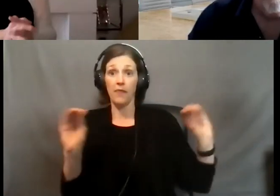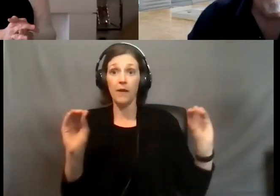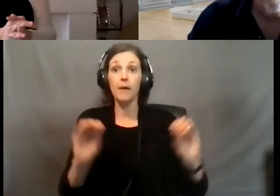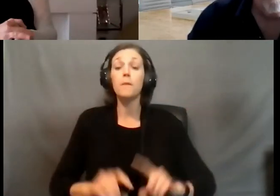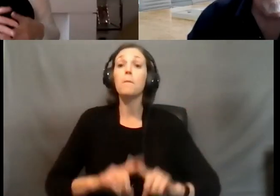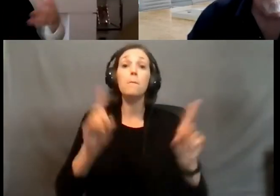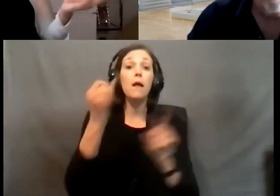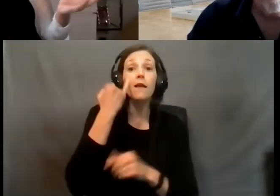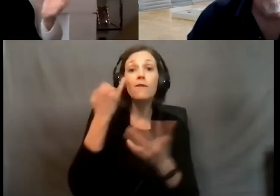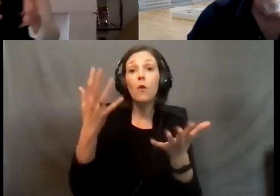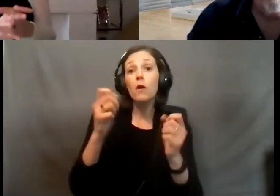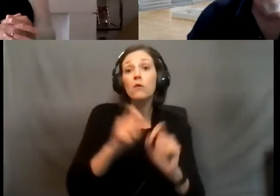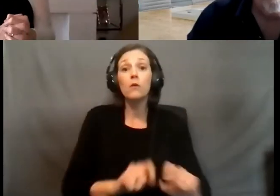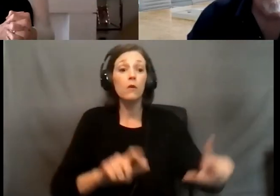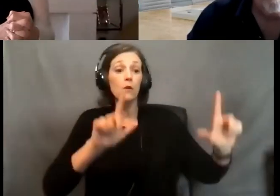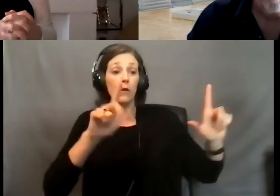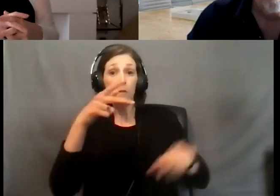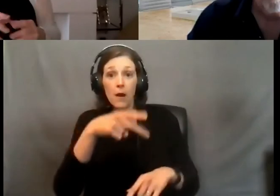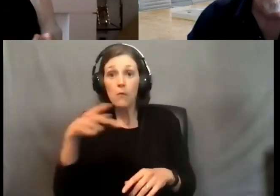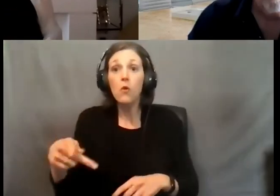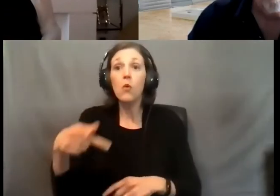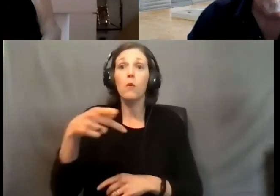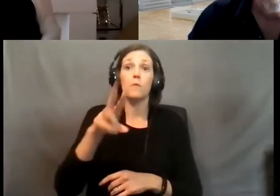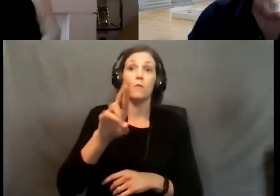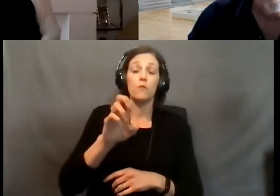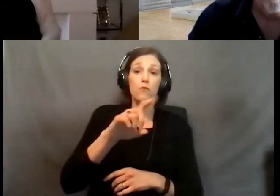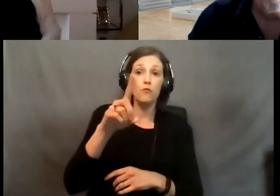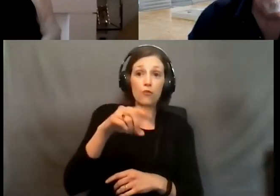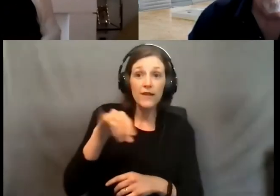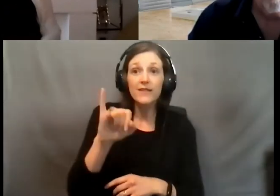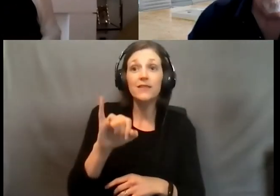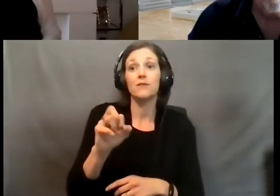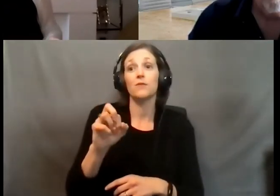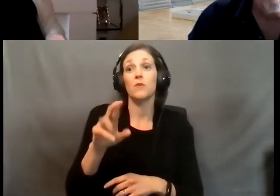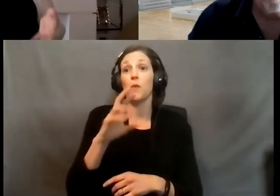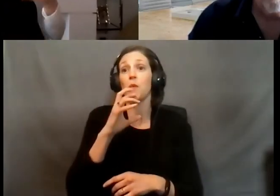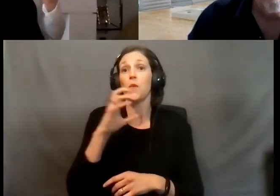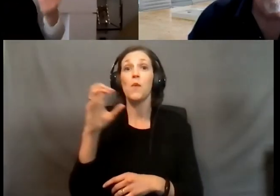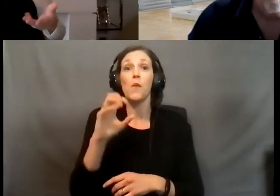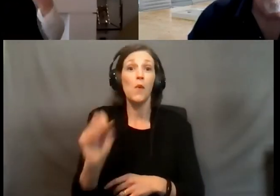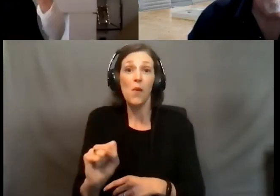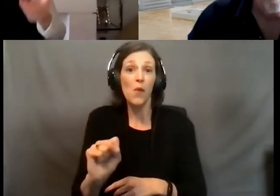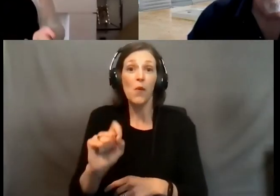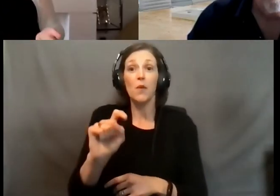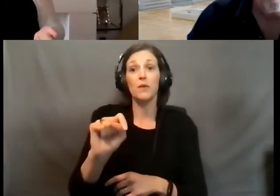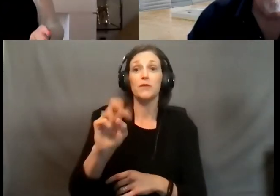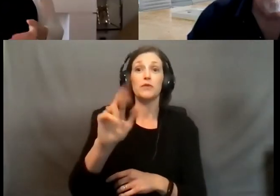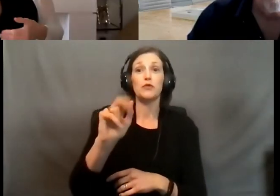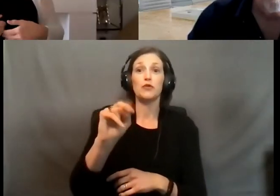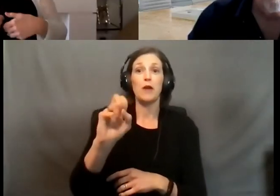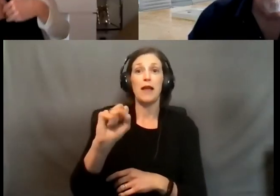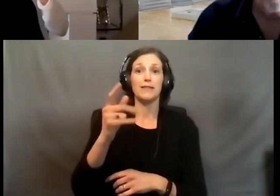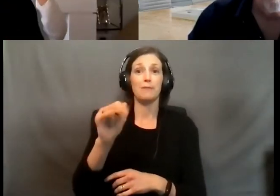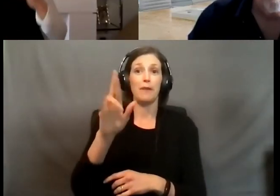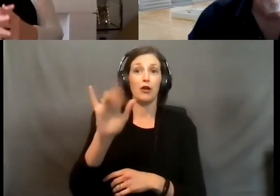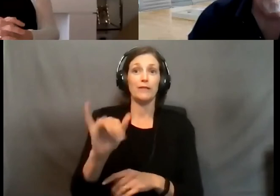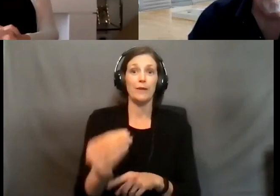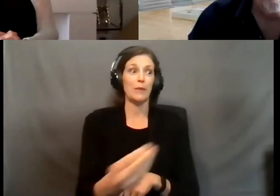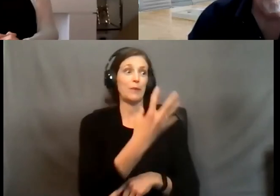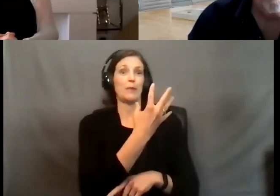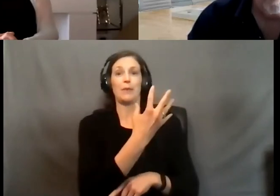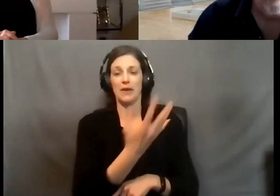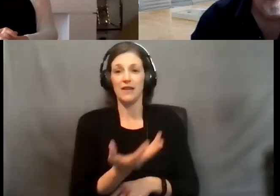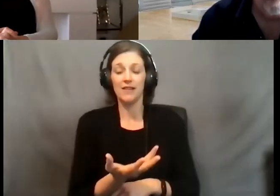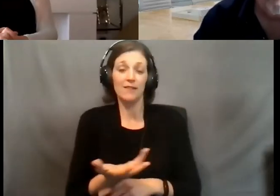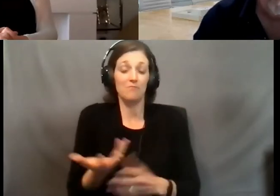PowerPoint or your Prezi or if anybody is sitting around with old transparencies and a reader to display